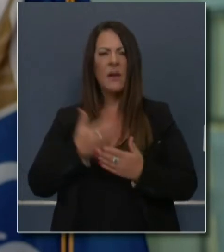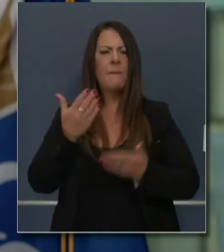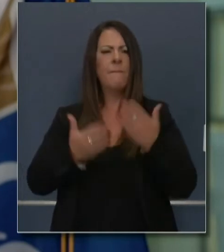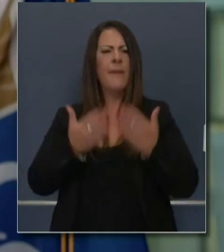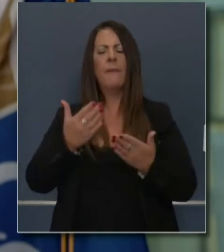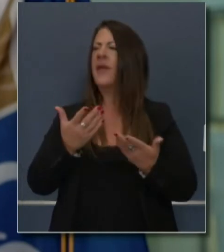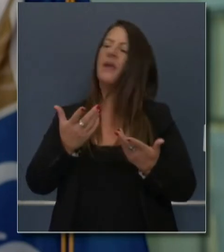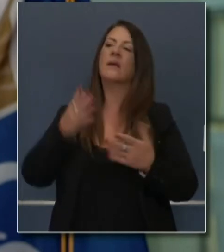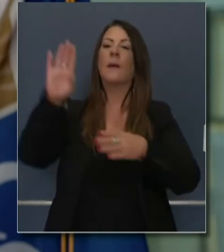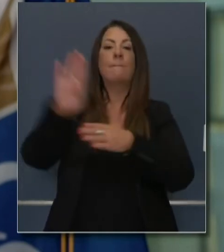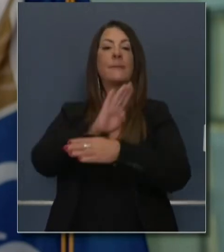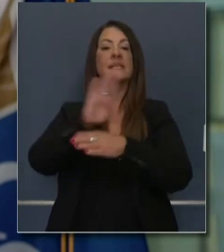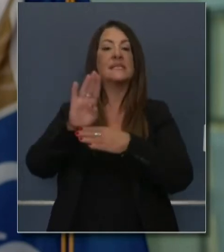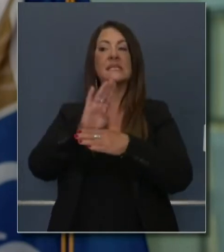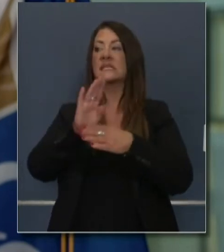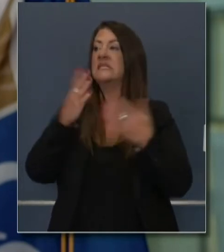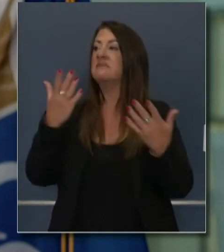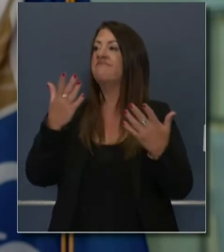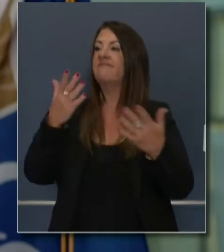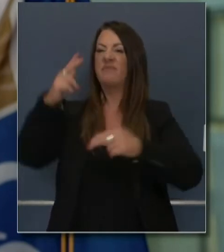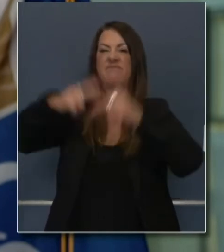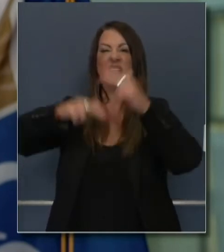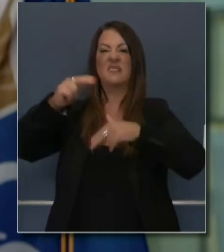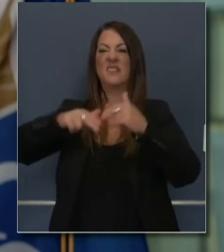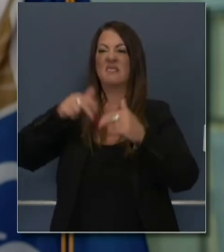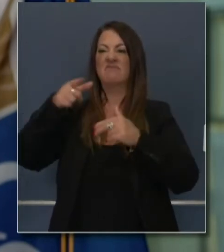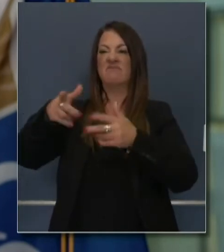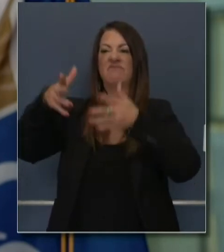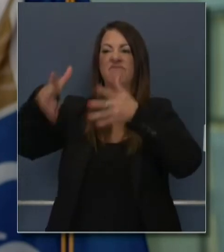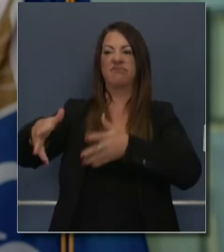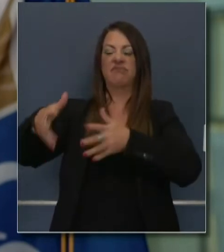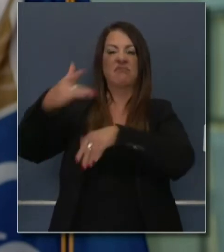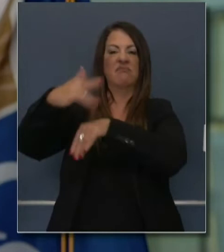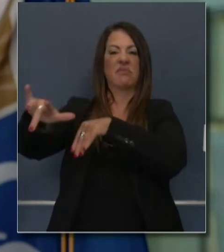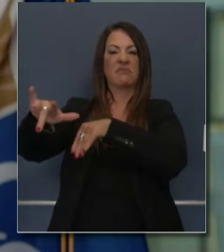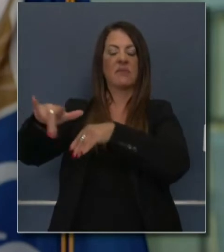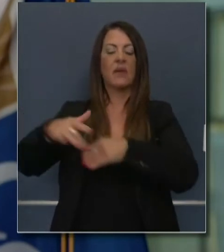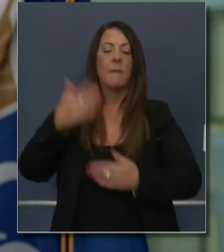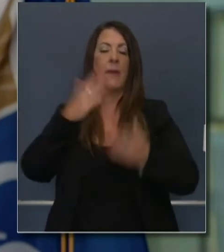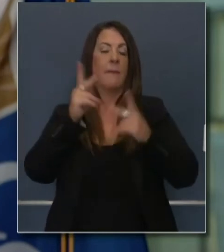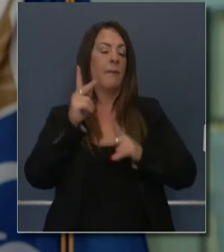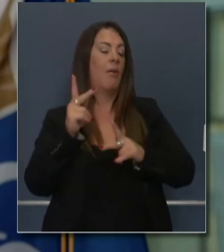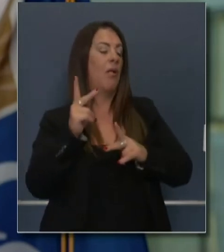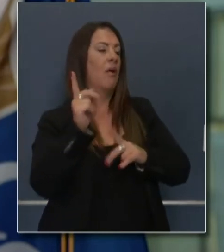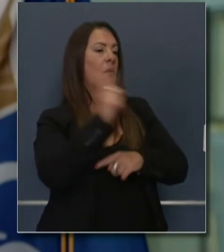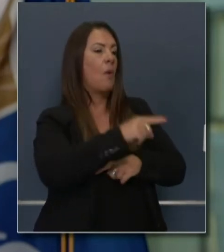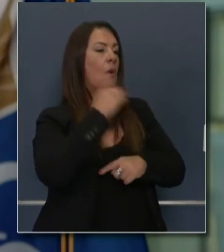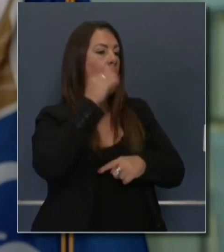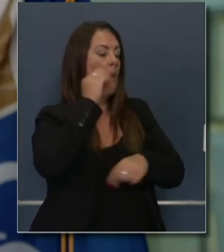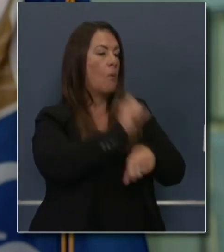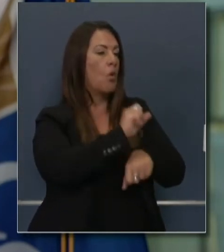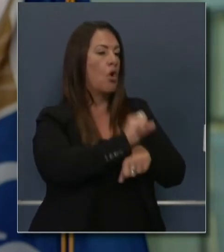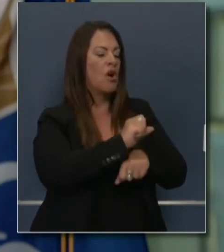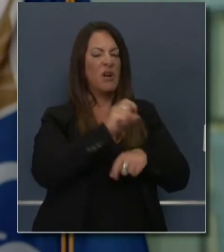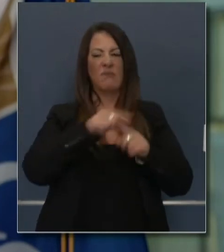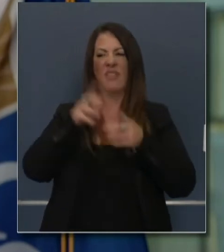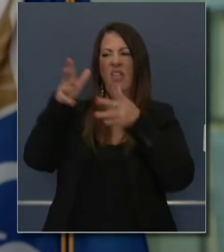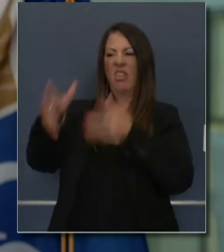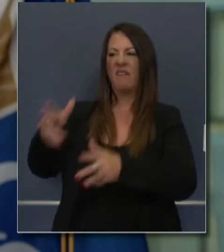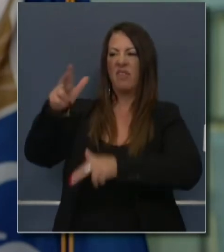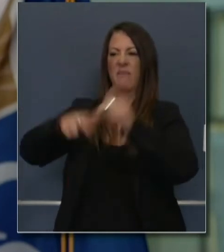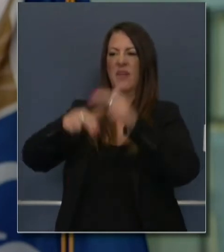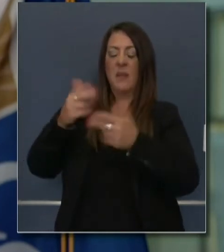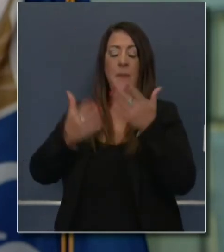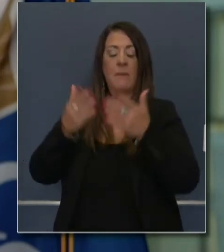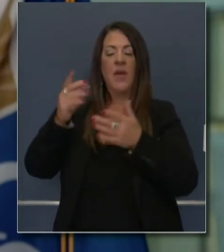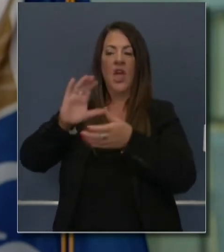commercial real estate, which is now not being used as much because of people are working from home, maybe using some of that for housing? Yeah, I mean,